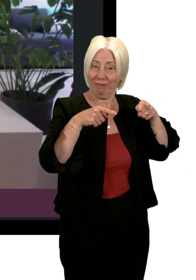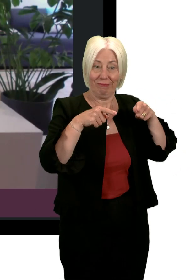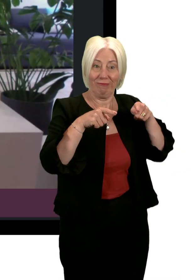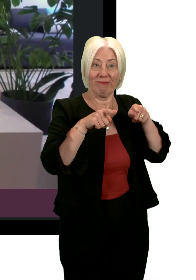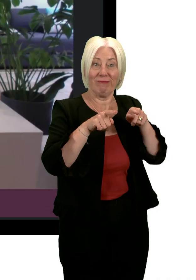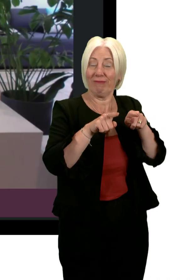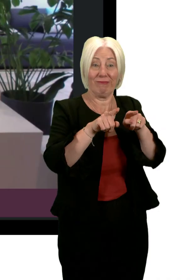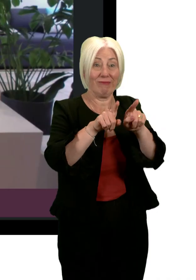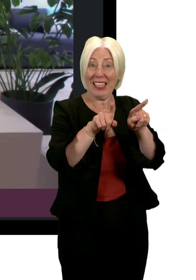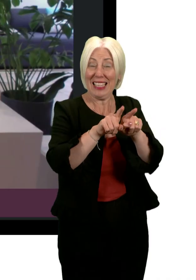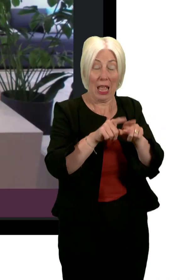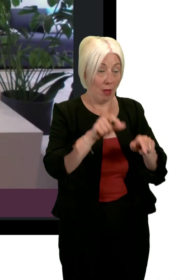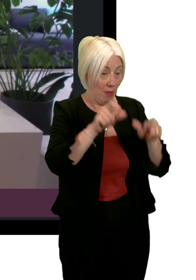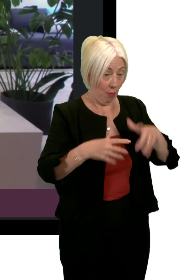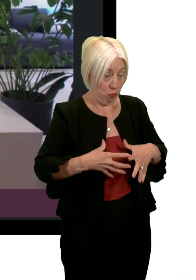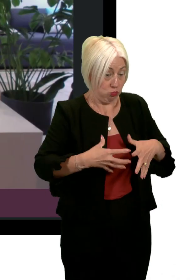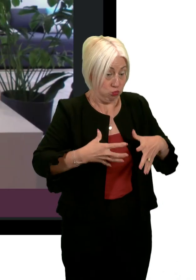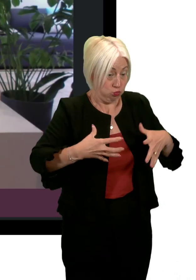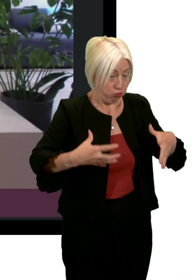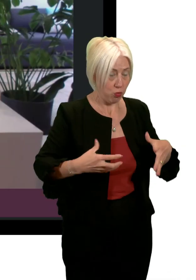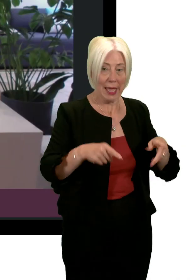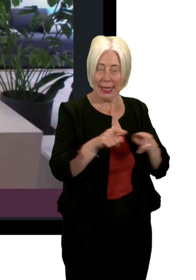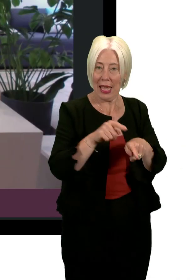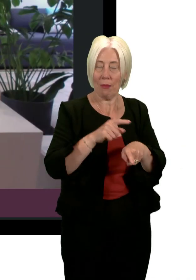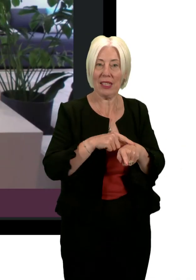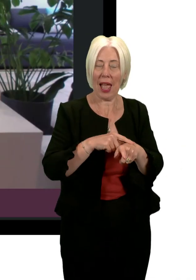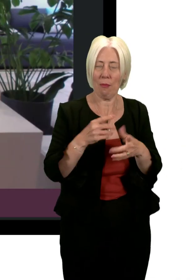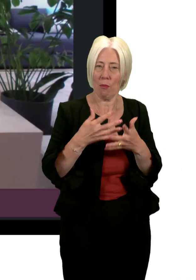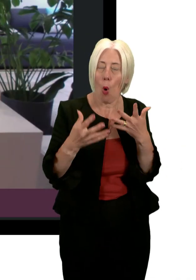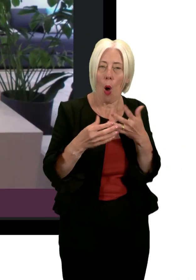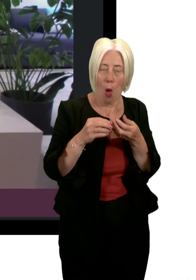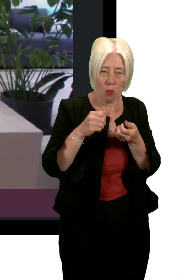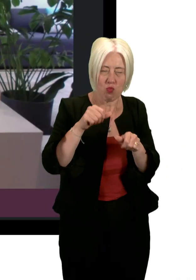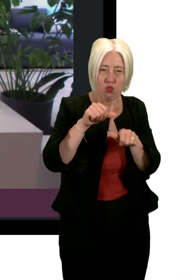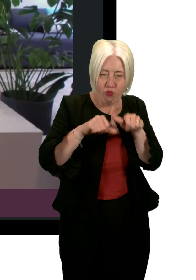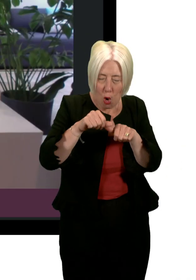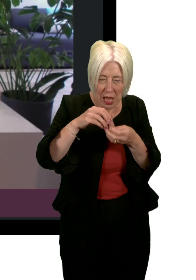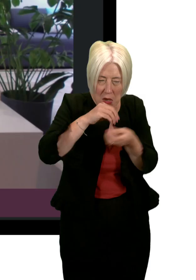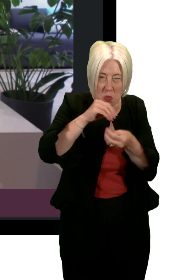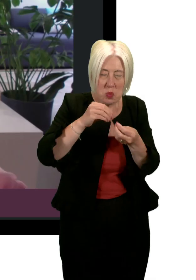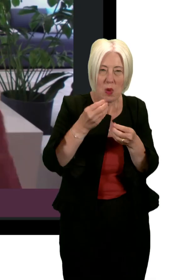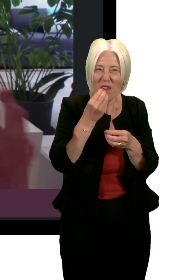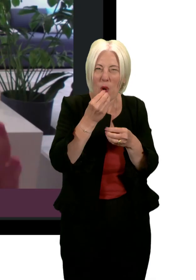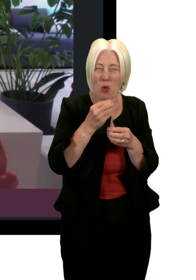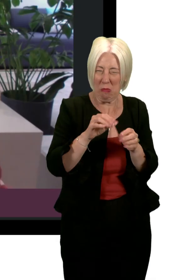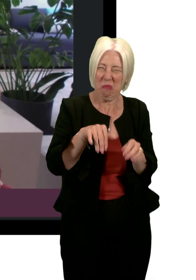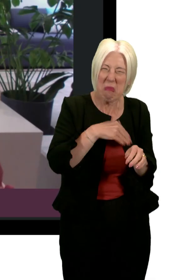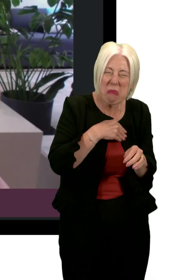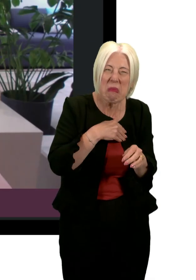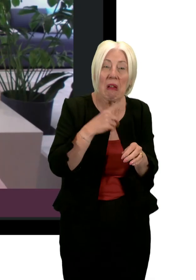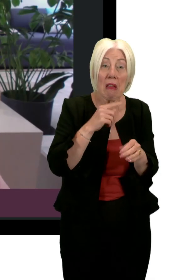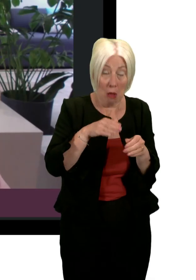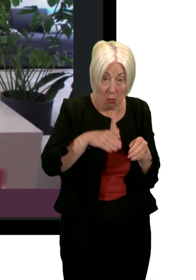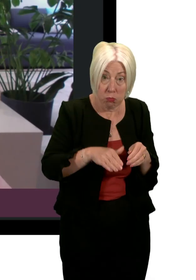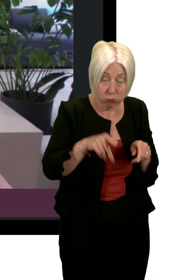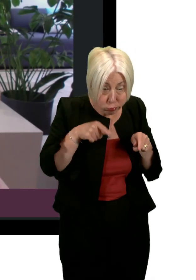increase and rocketing growth of ultra-processed food industry. So that's the essence and that's the challenge. Now that market and financial